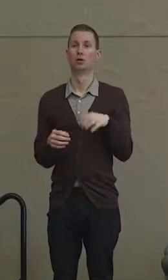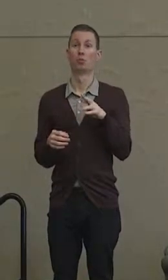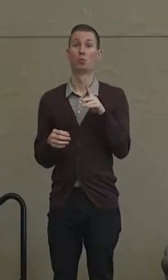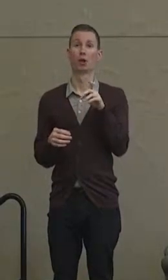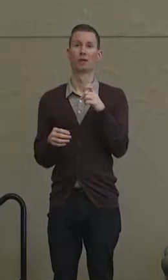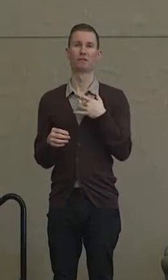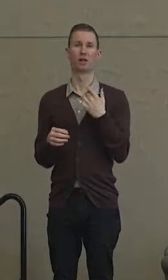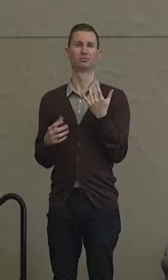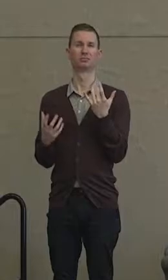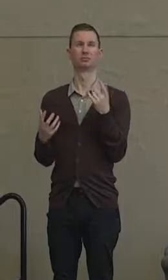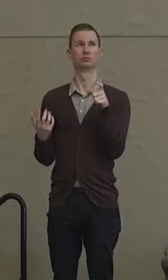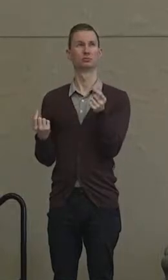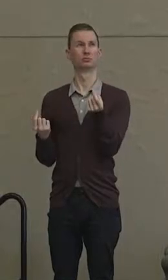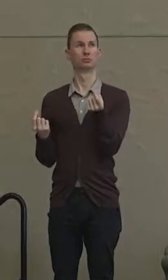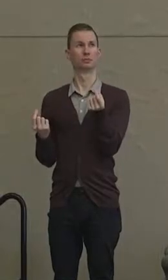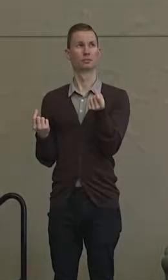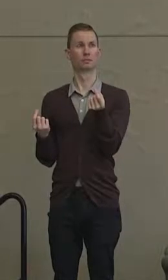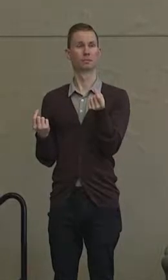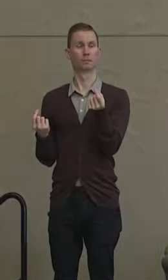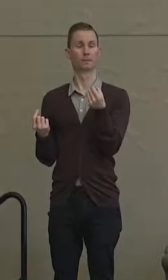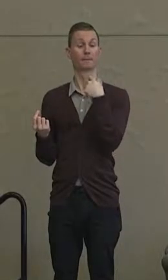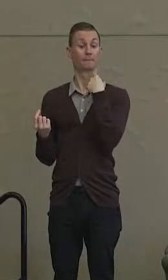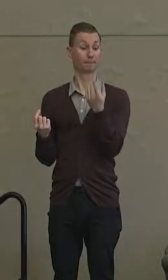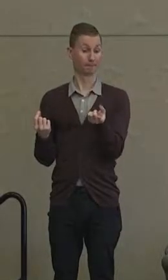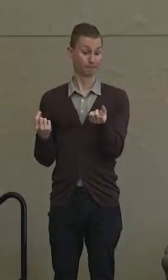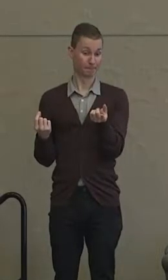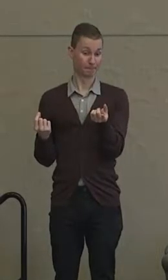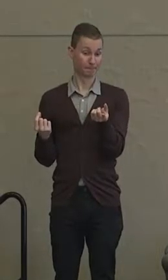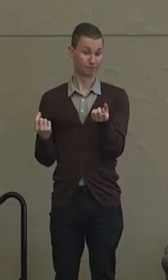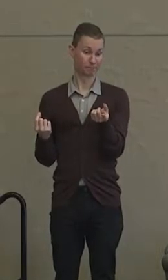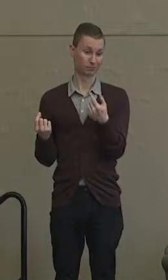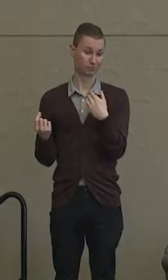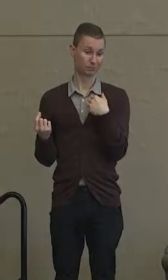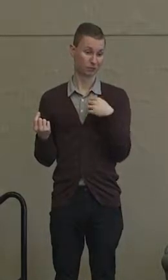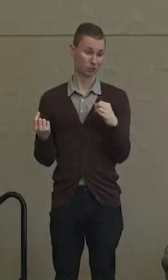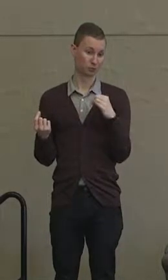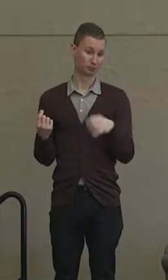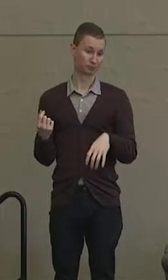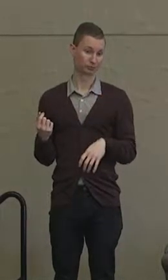Burke felt like what she should have done is said, "Me too."